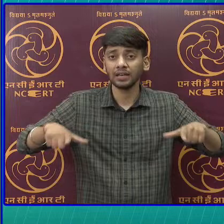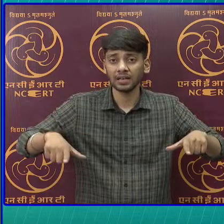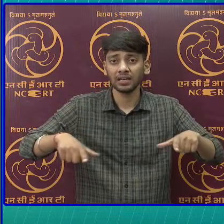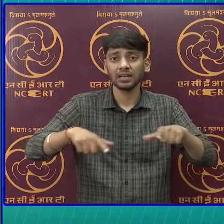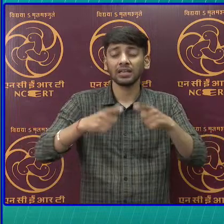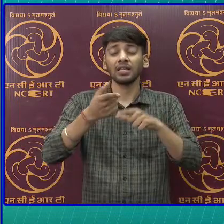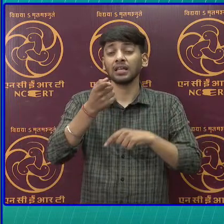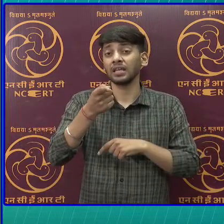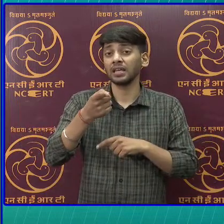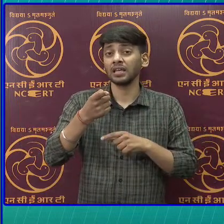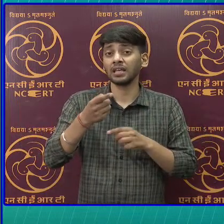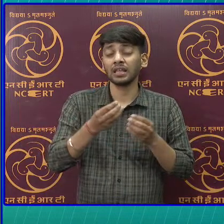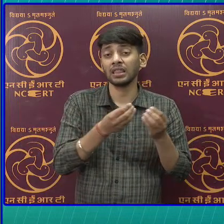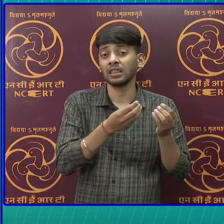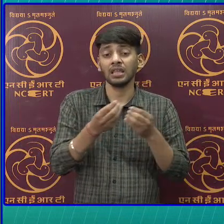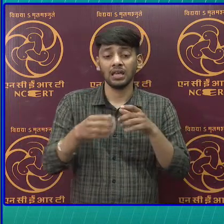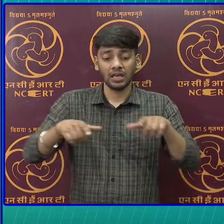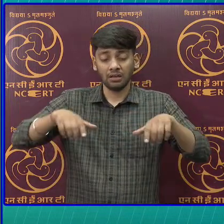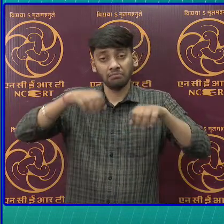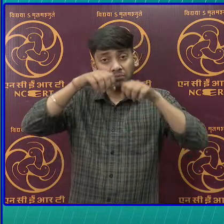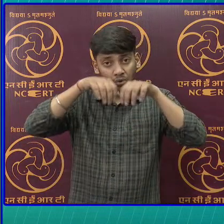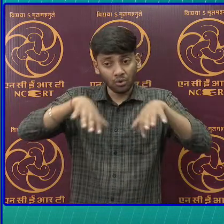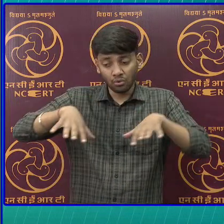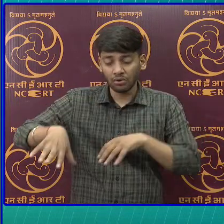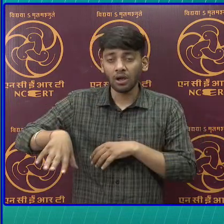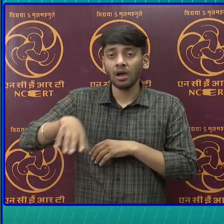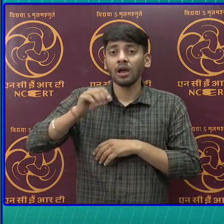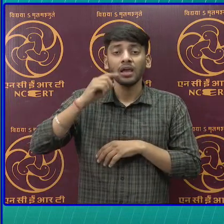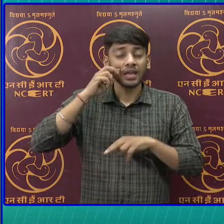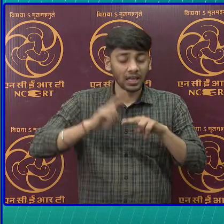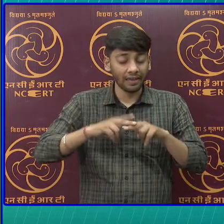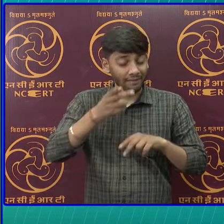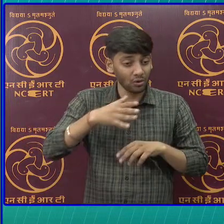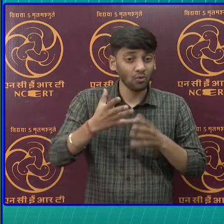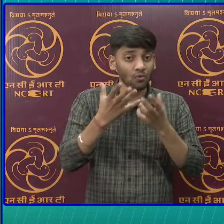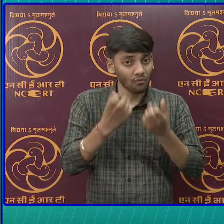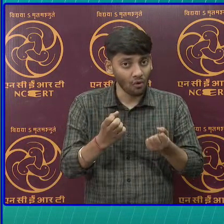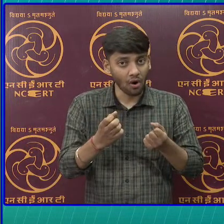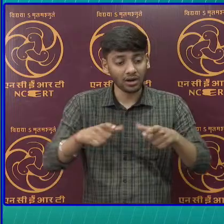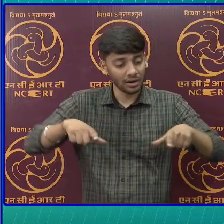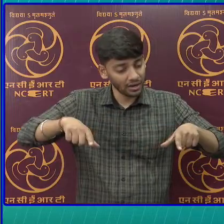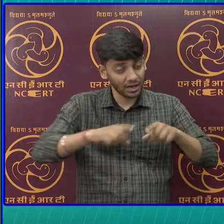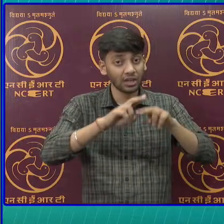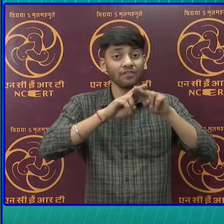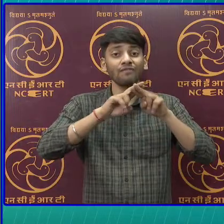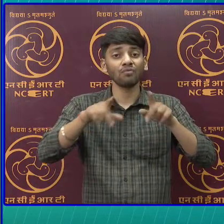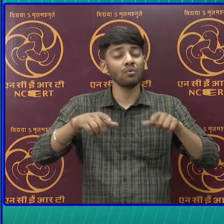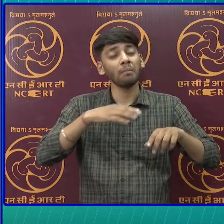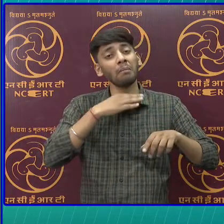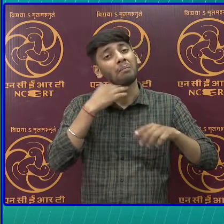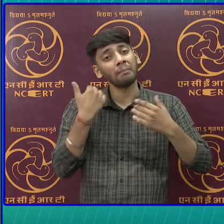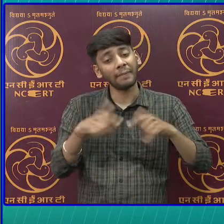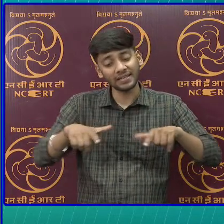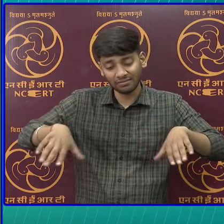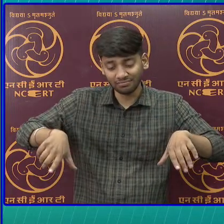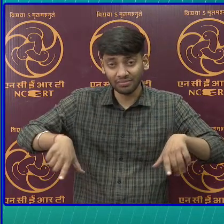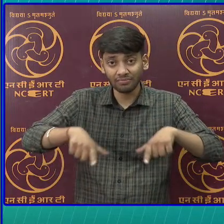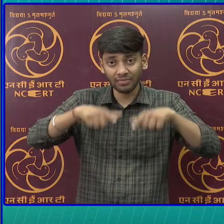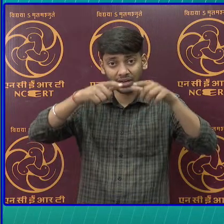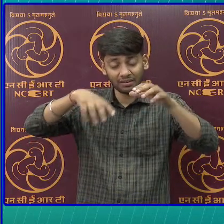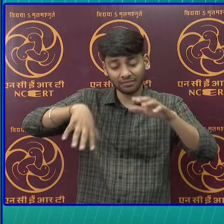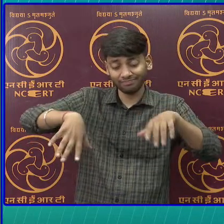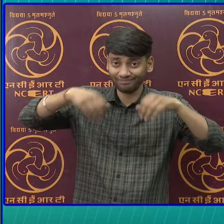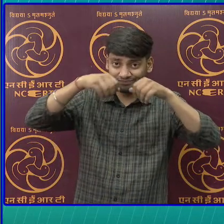must take its root out. Okay, you have to uproot it, and the root must be uprooted by pulling